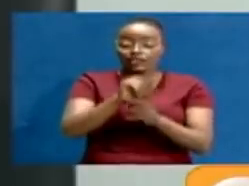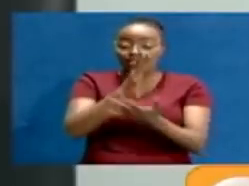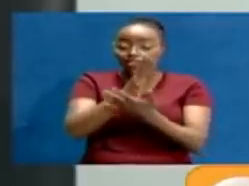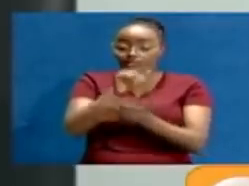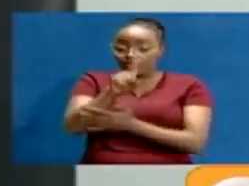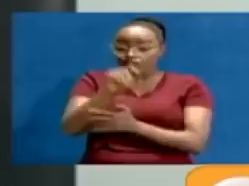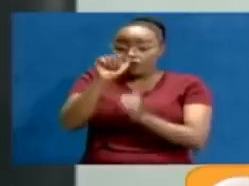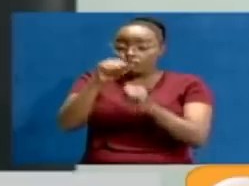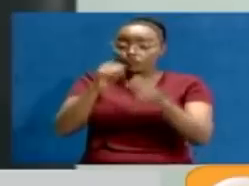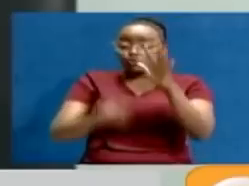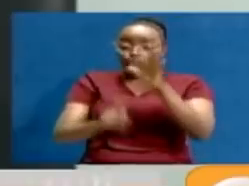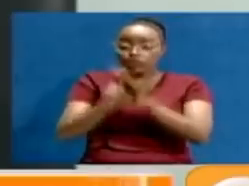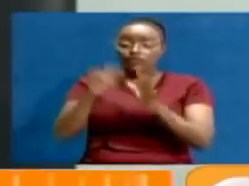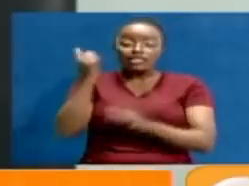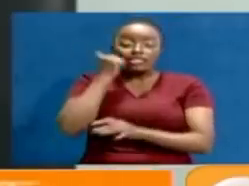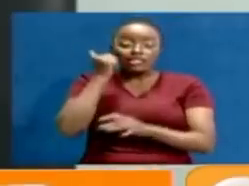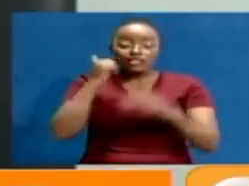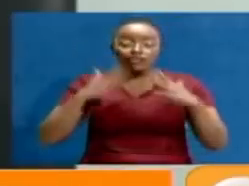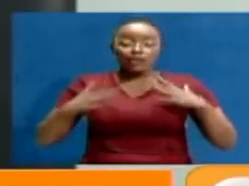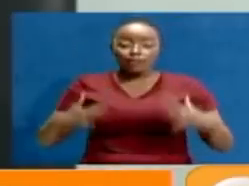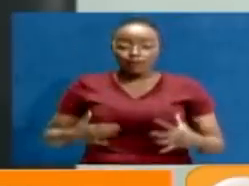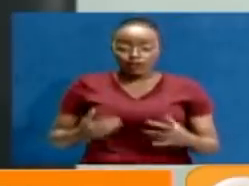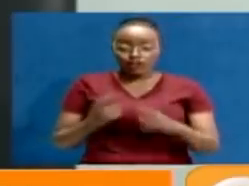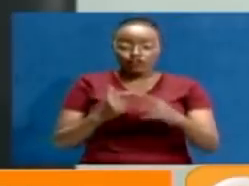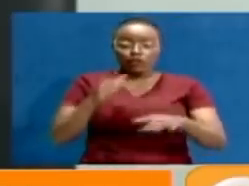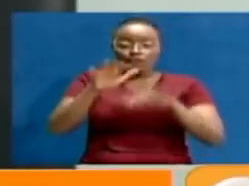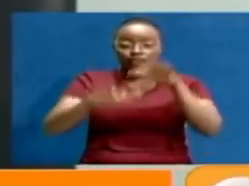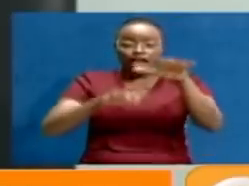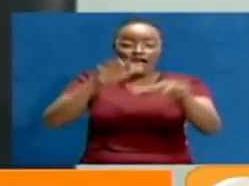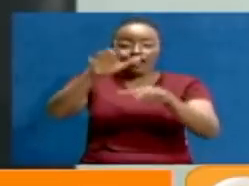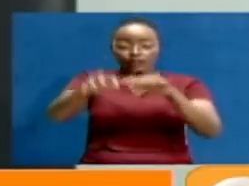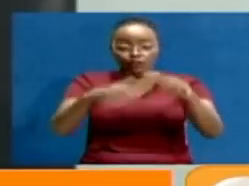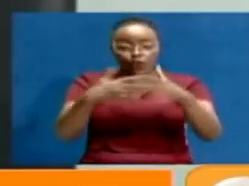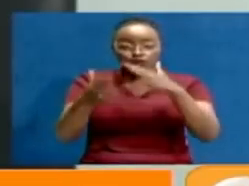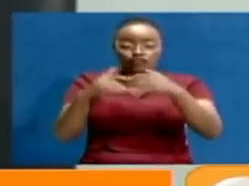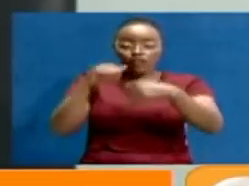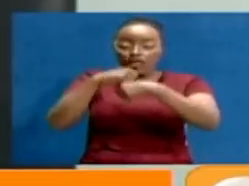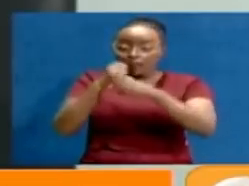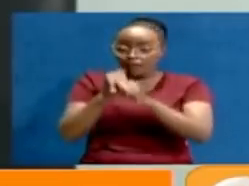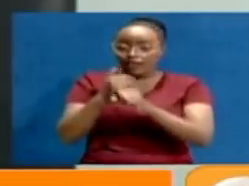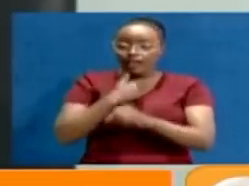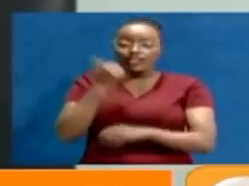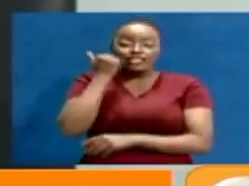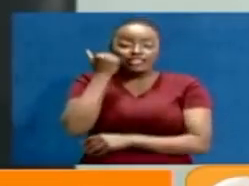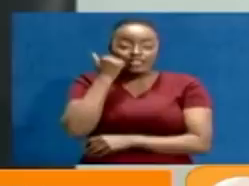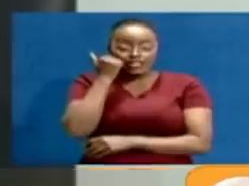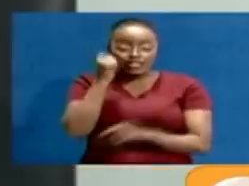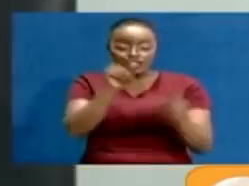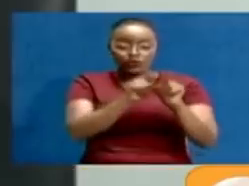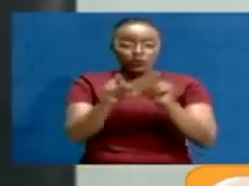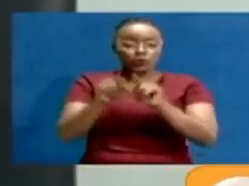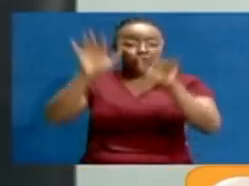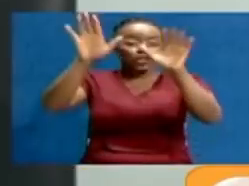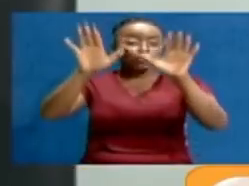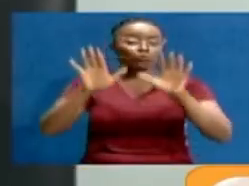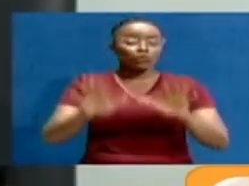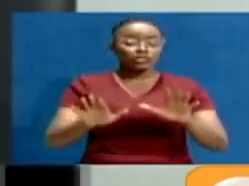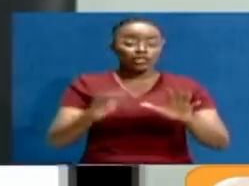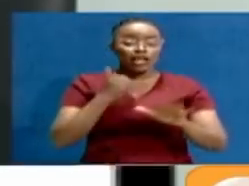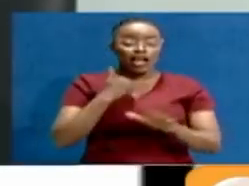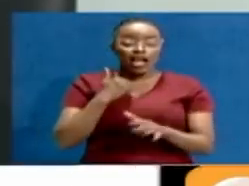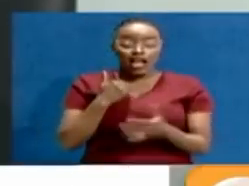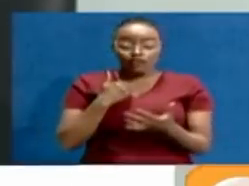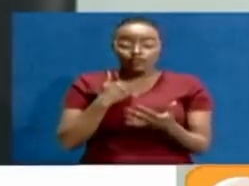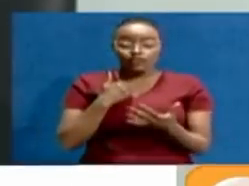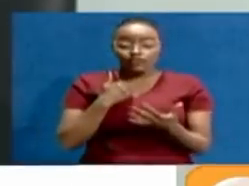that can cause disease in humans coming from animals, what we call zoonotic diseases. And essentially important, of